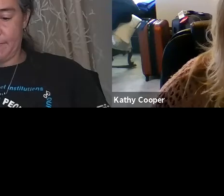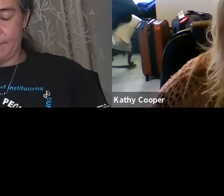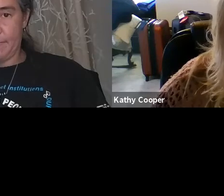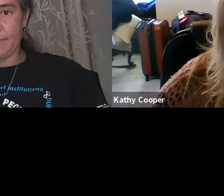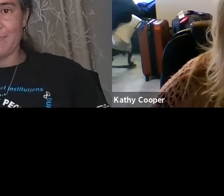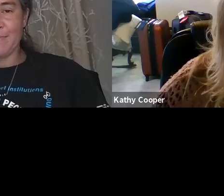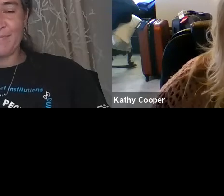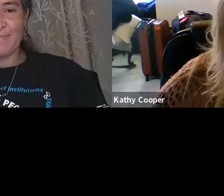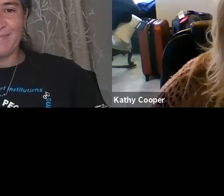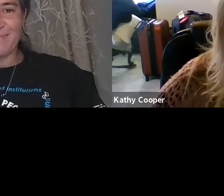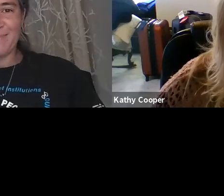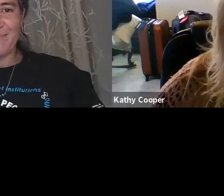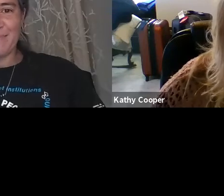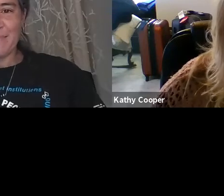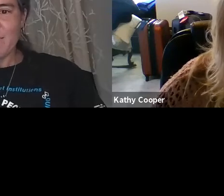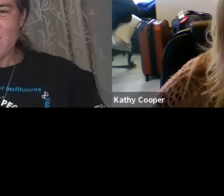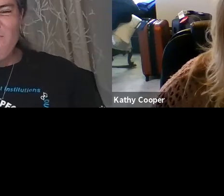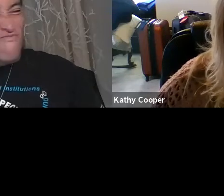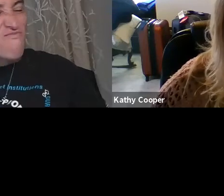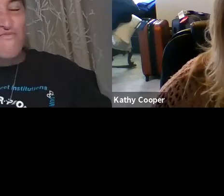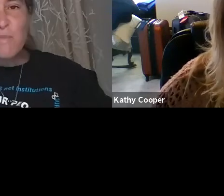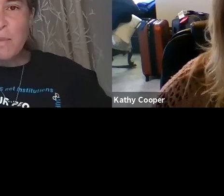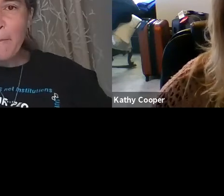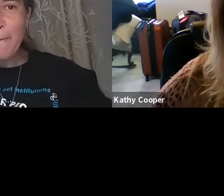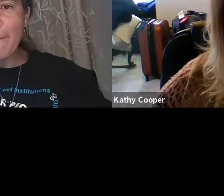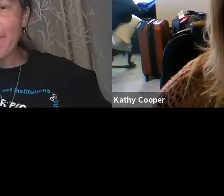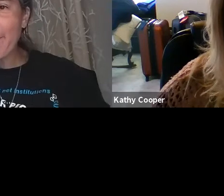Good morning, everyone. We will be starting in about 5 minutes.